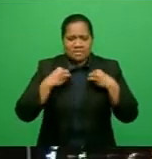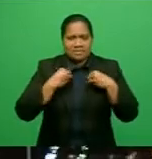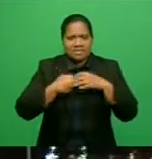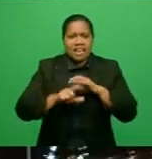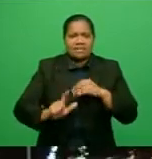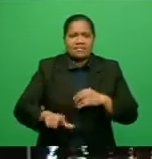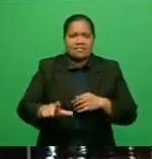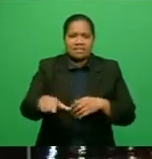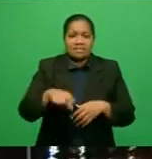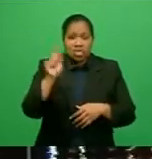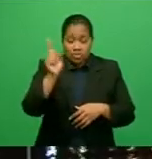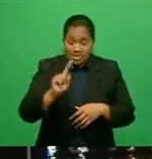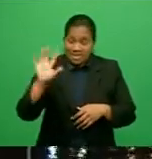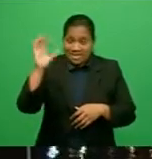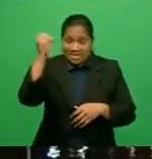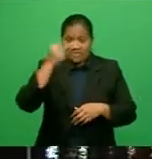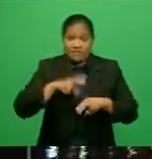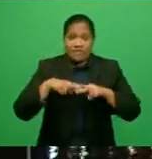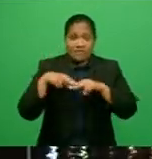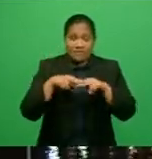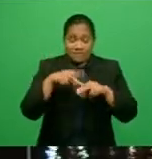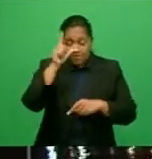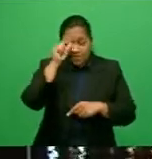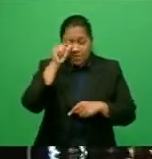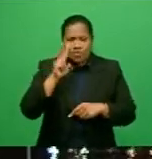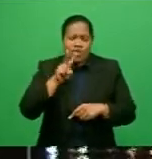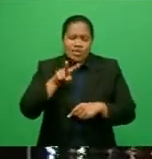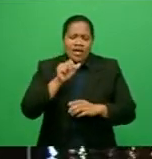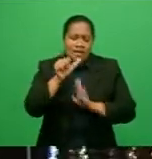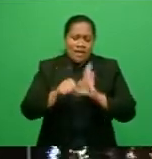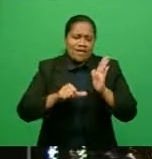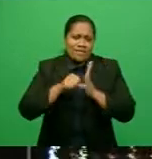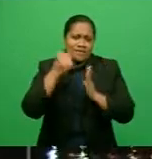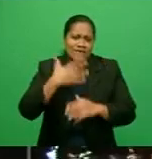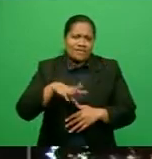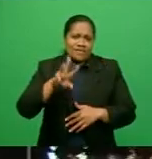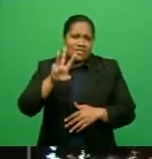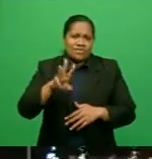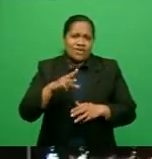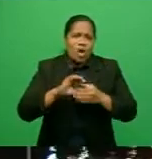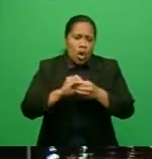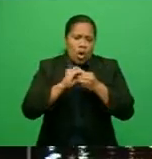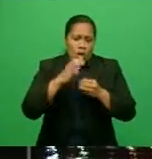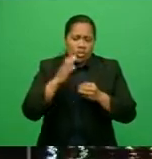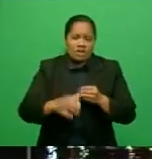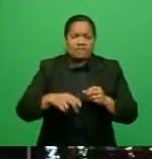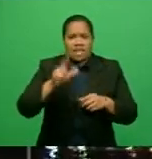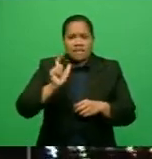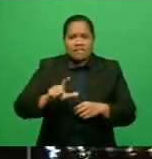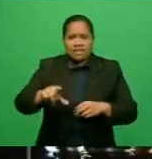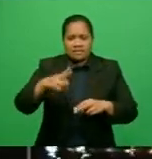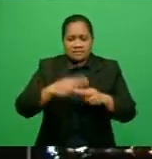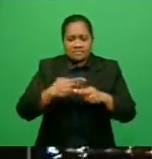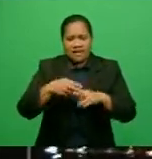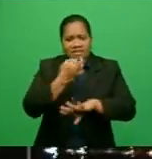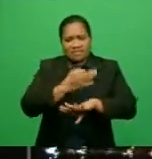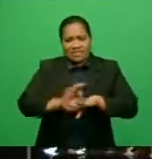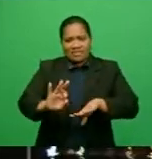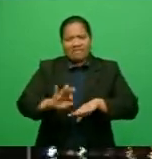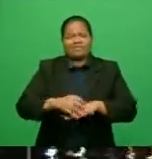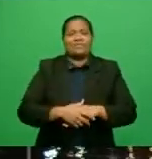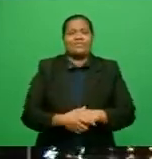Fijian, we look at the journey of 53-year-old Reddy, the owner of Lambasa Farm Fresh. Kritika Kumar has his